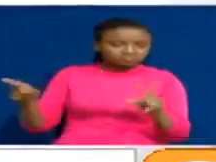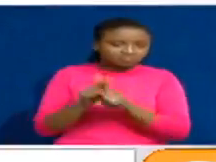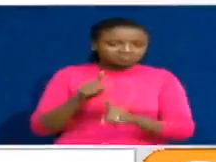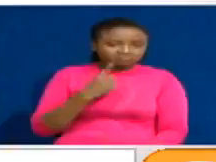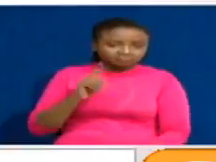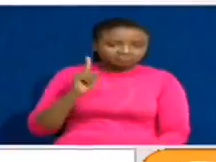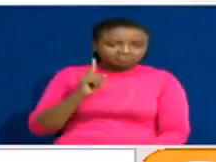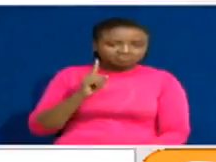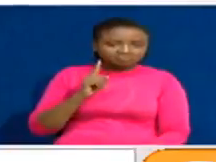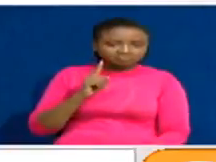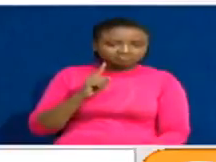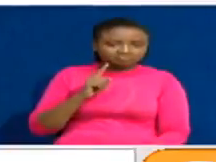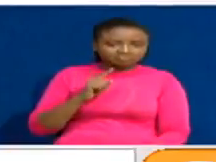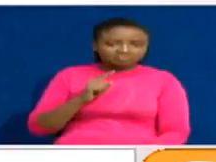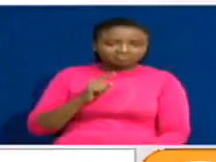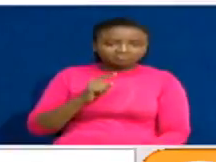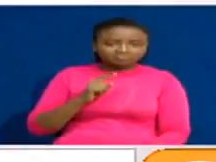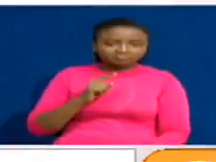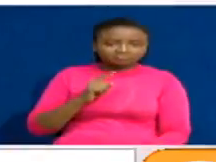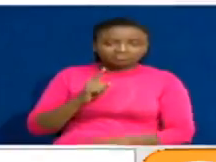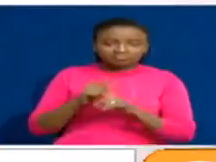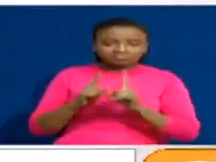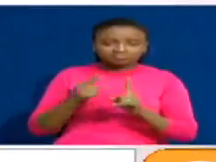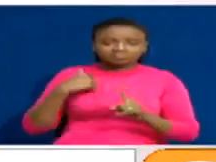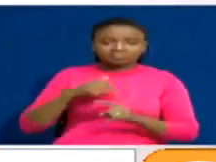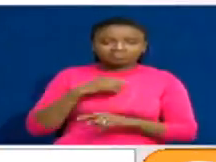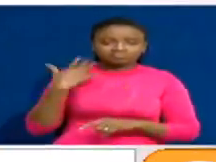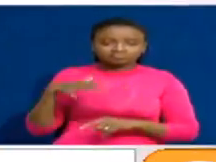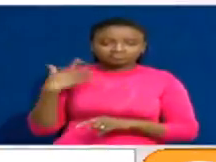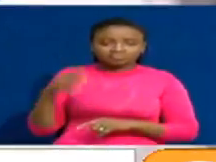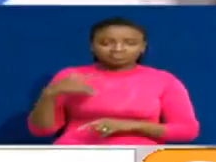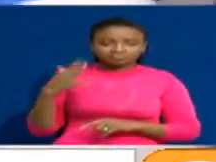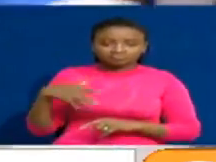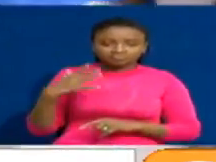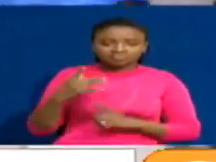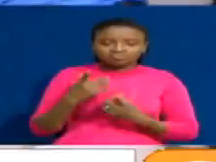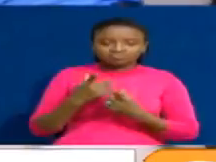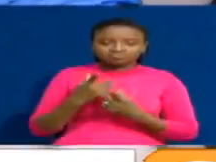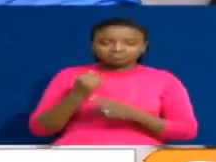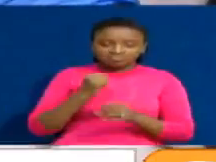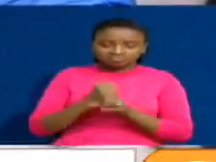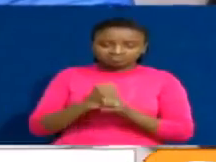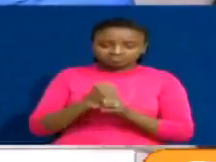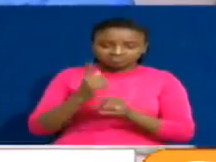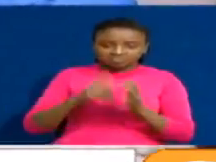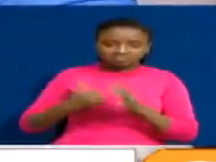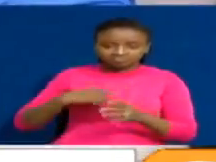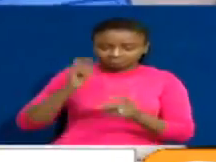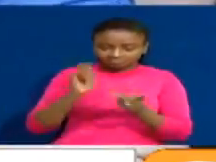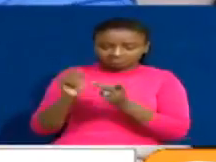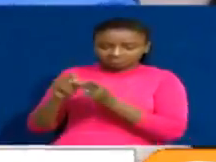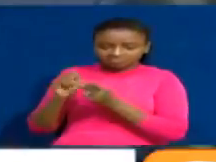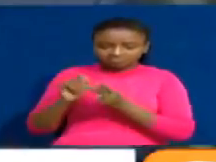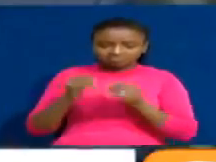understand. We do continuous surveillance of new samples that we